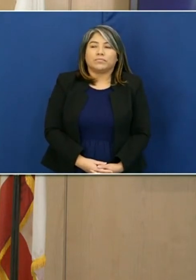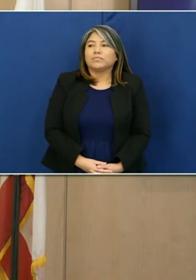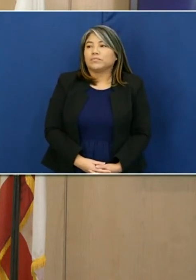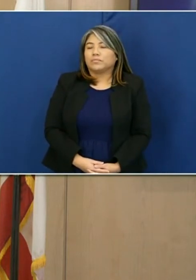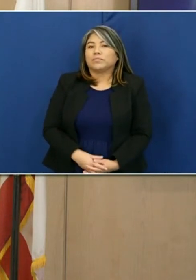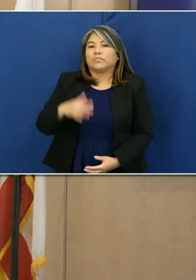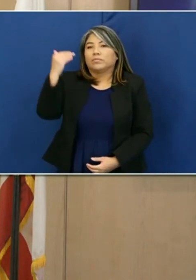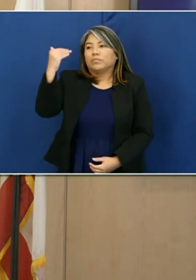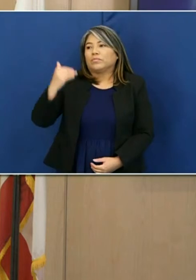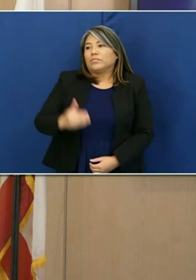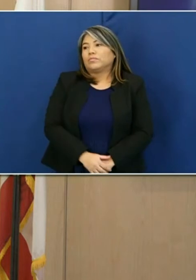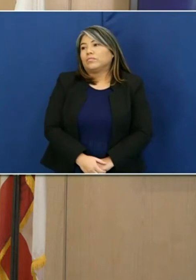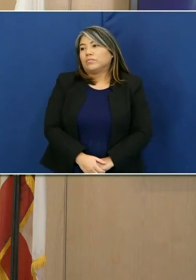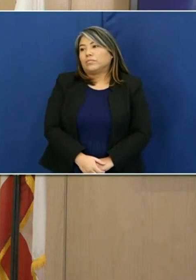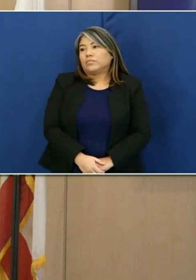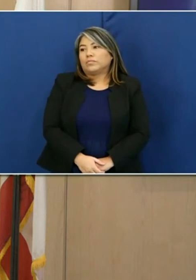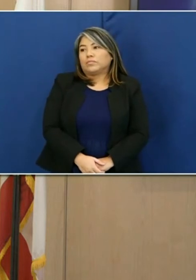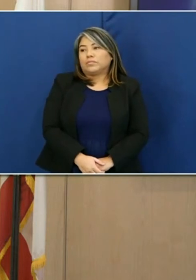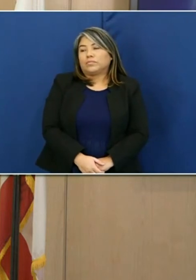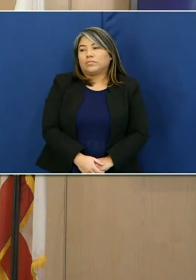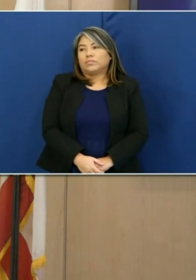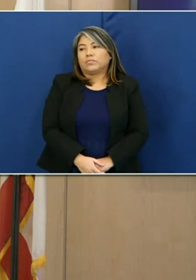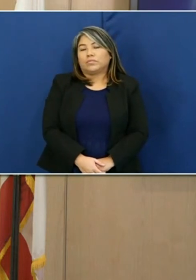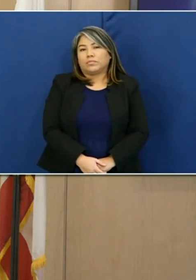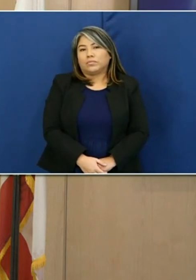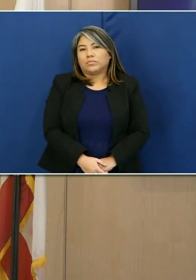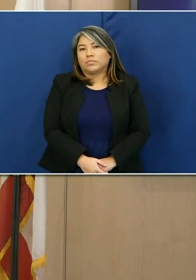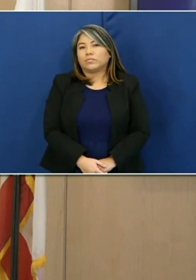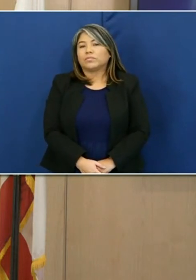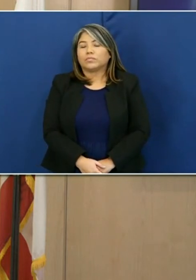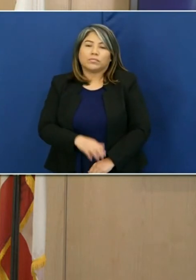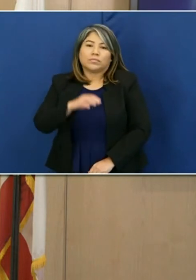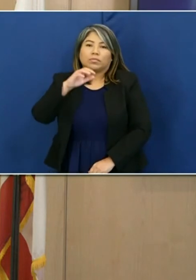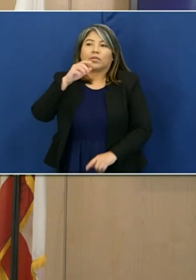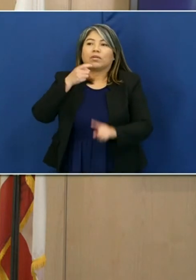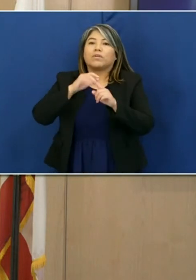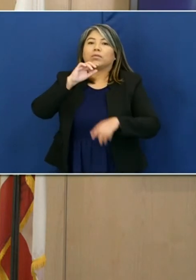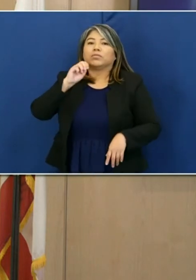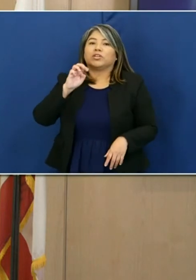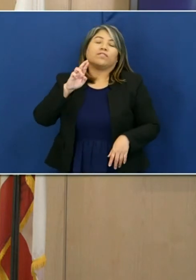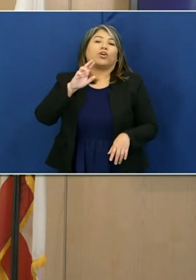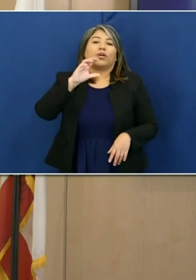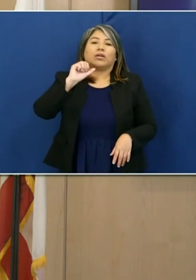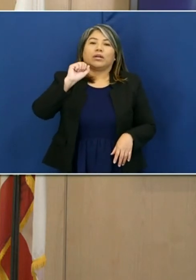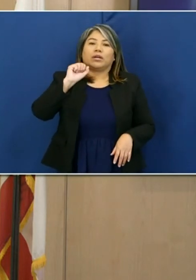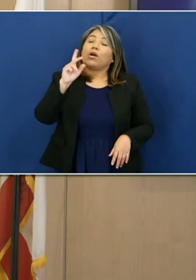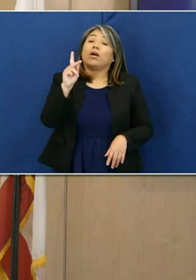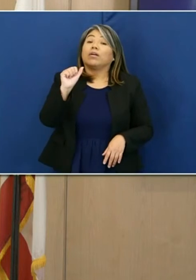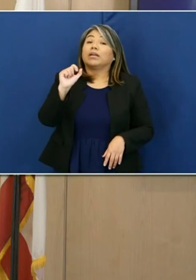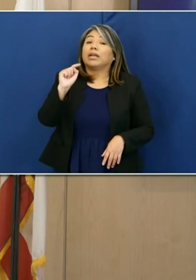Okay, our next question. This next call is from Jennifer Kastner with ABC 10 News.